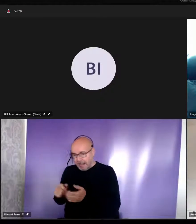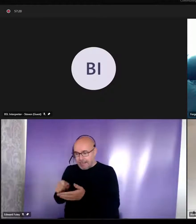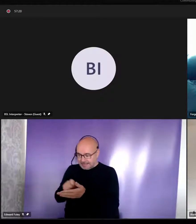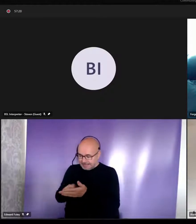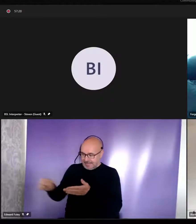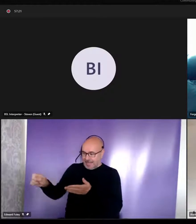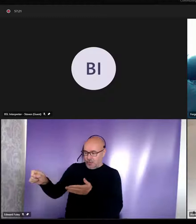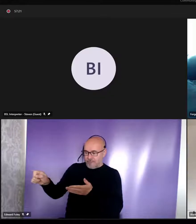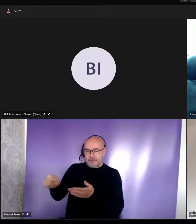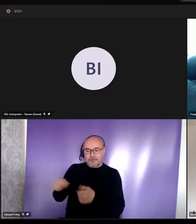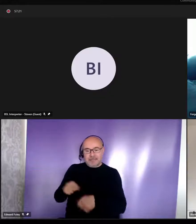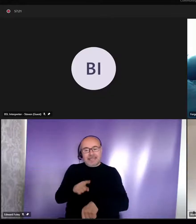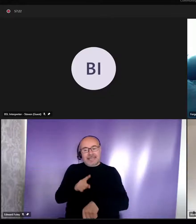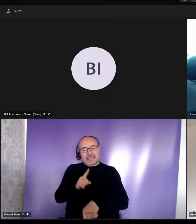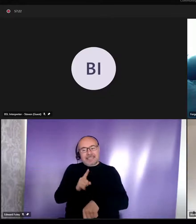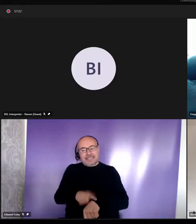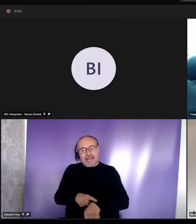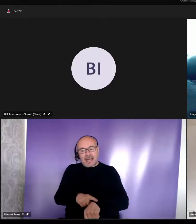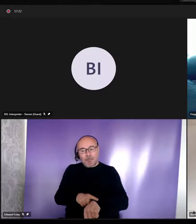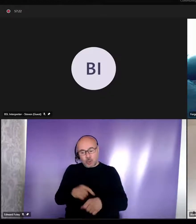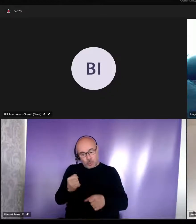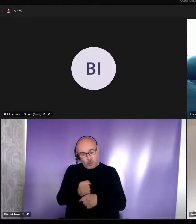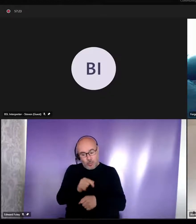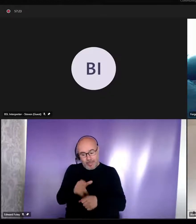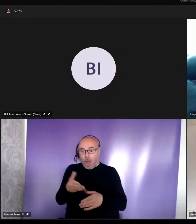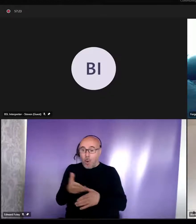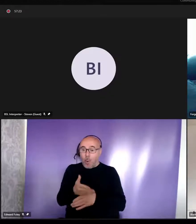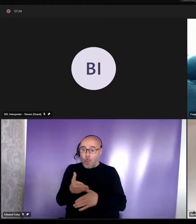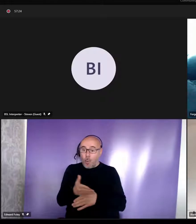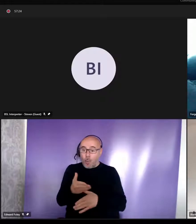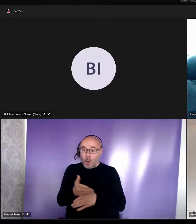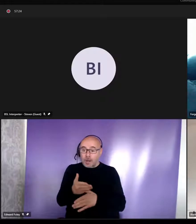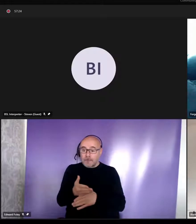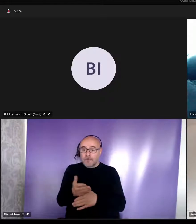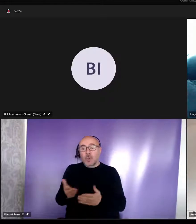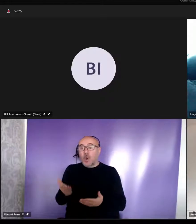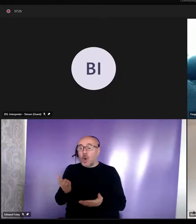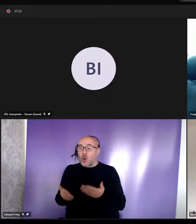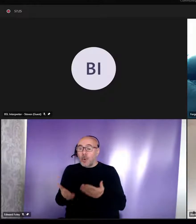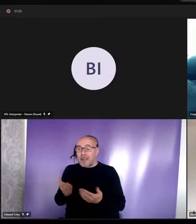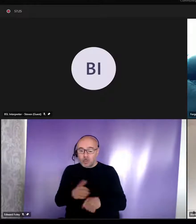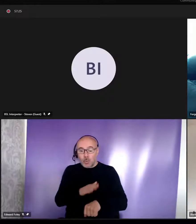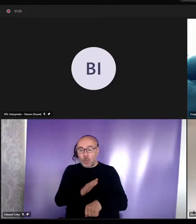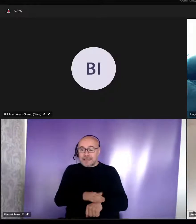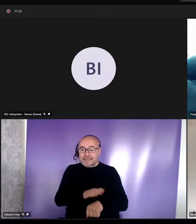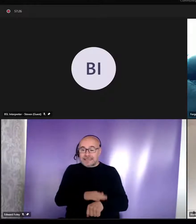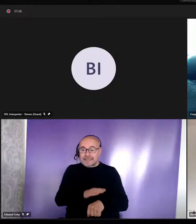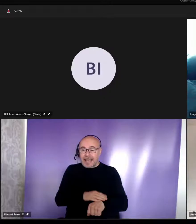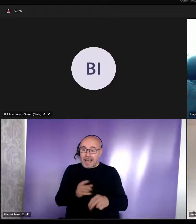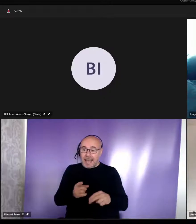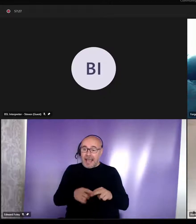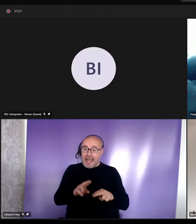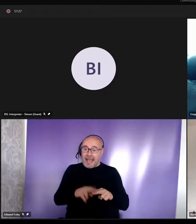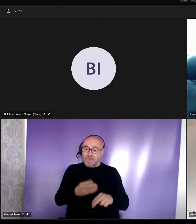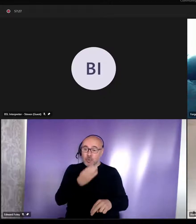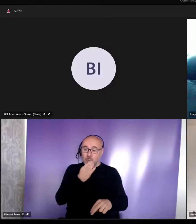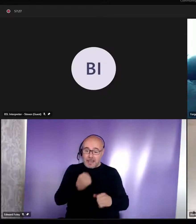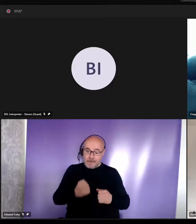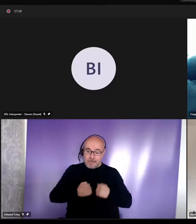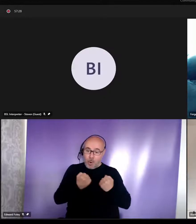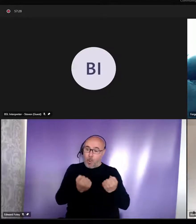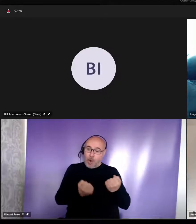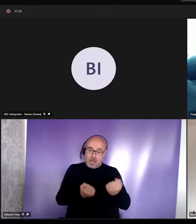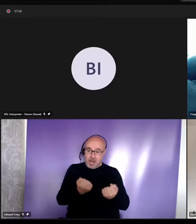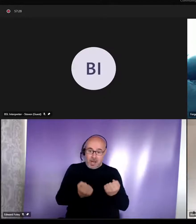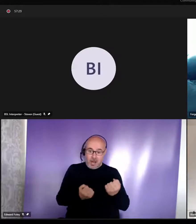their desk to carry out a very short site visit compared to the amount of time they were away from their desk if they were just using their own car. Now, at the